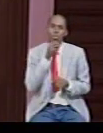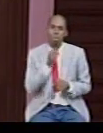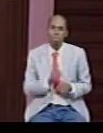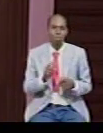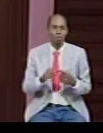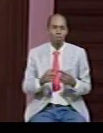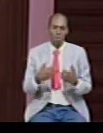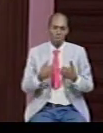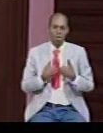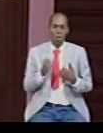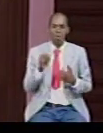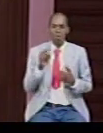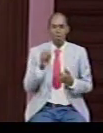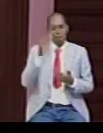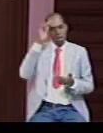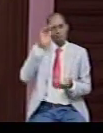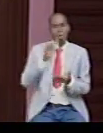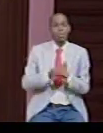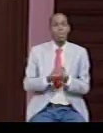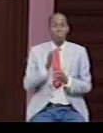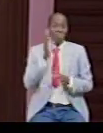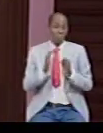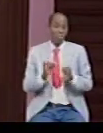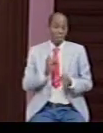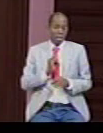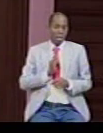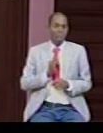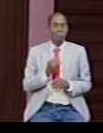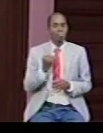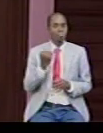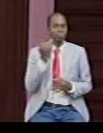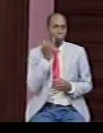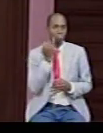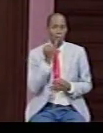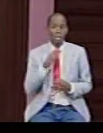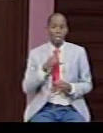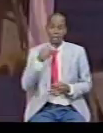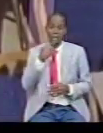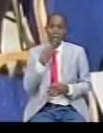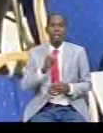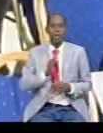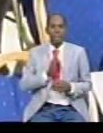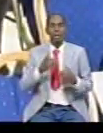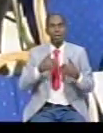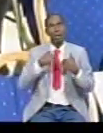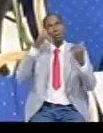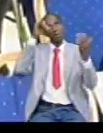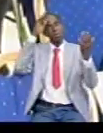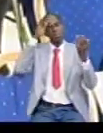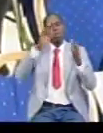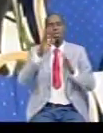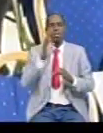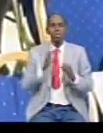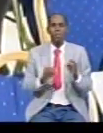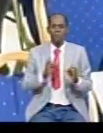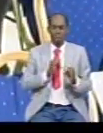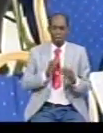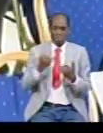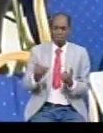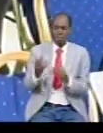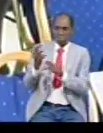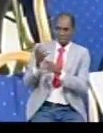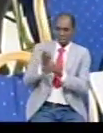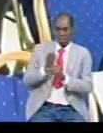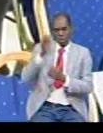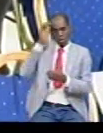an husband. If I should say, I have hope, if I should have an husband